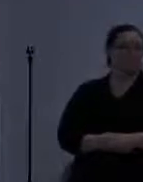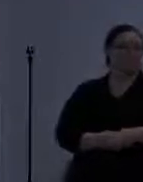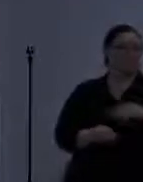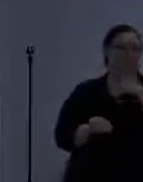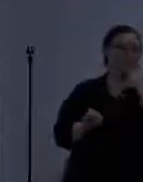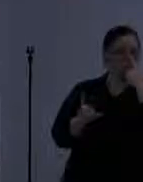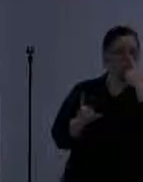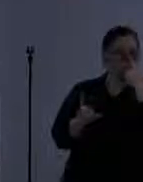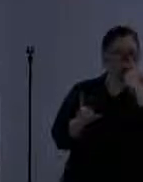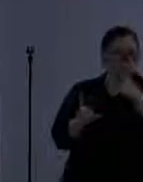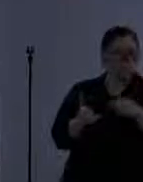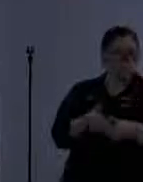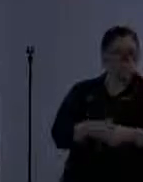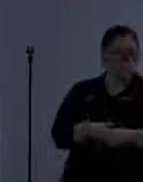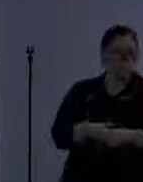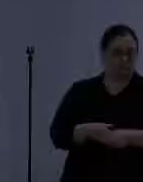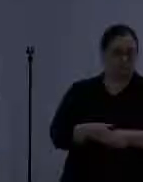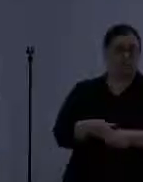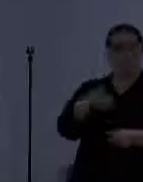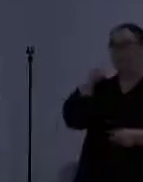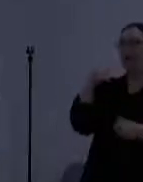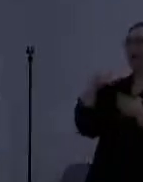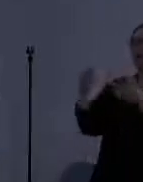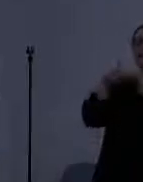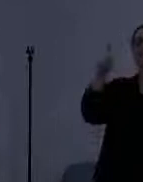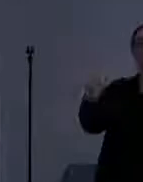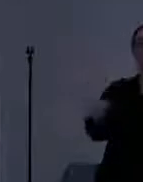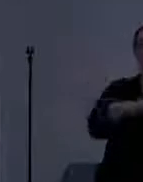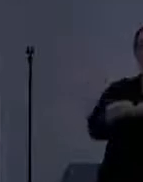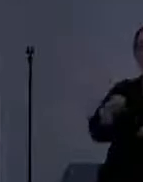provide compliance notices, so we can